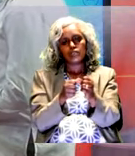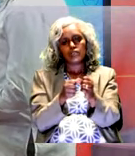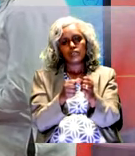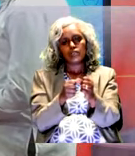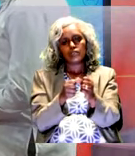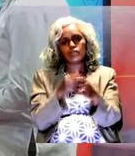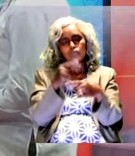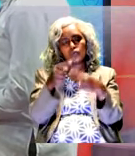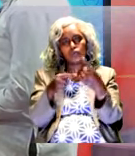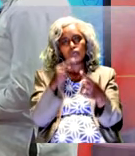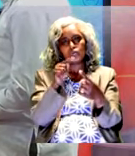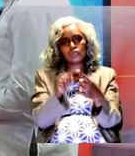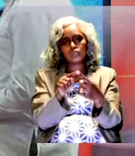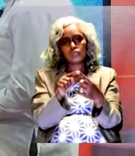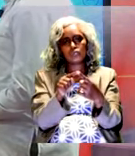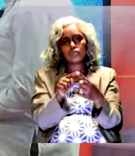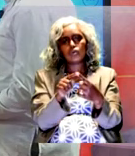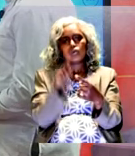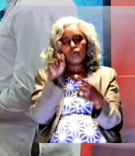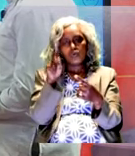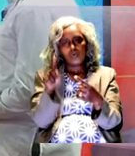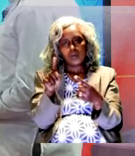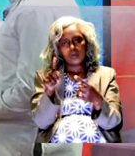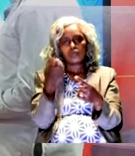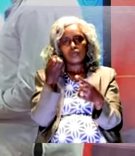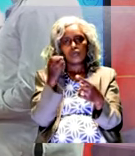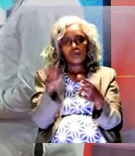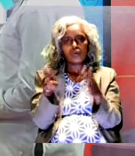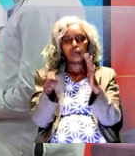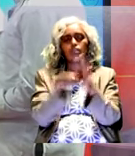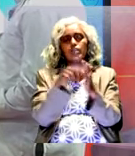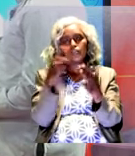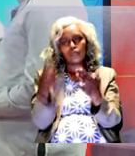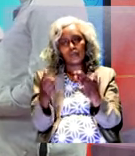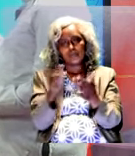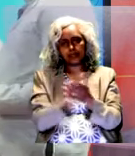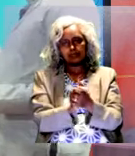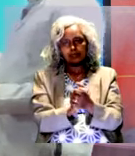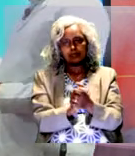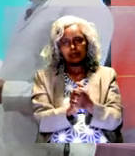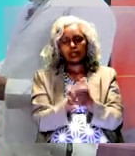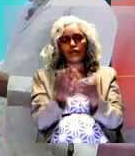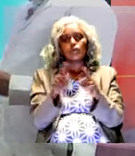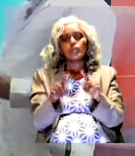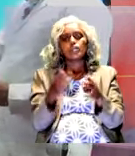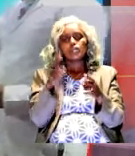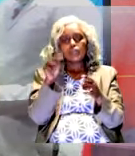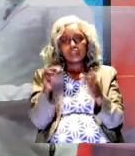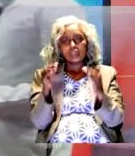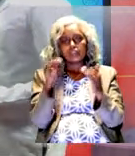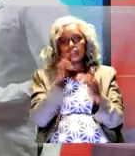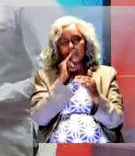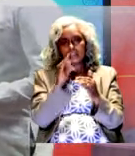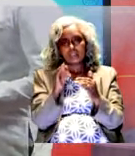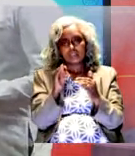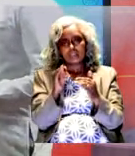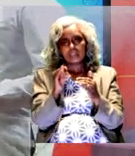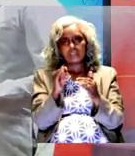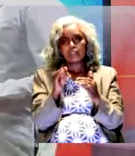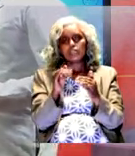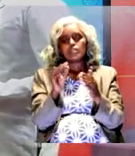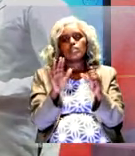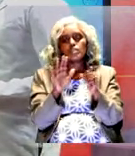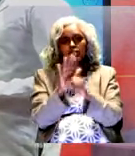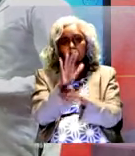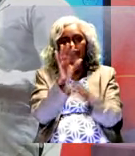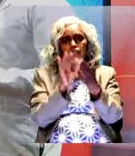goes to 1 or -1. When n is